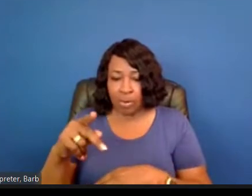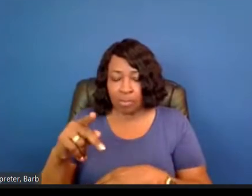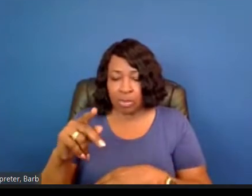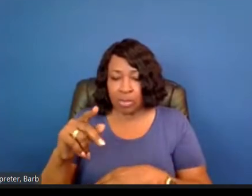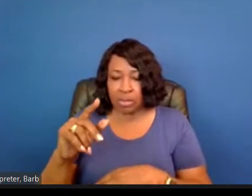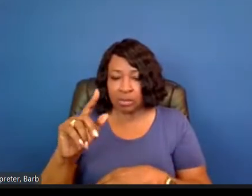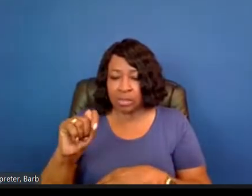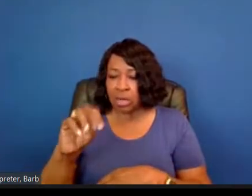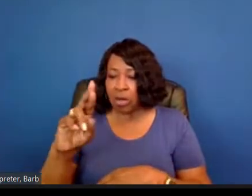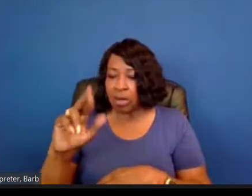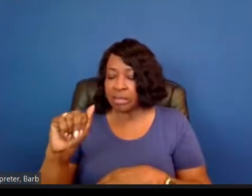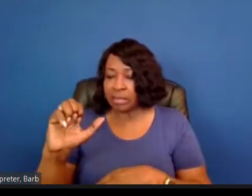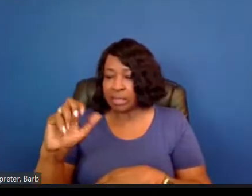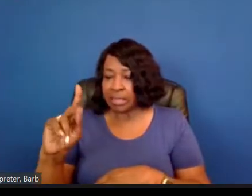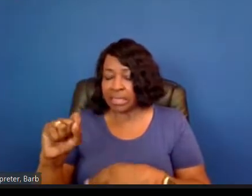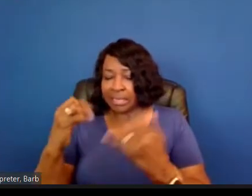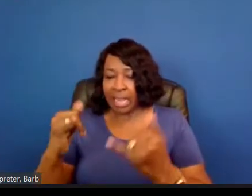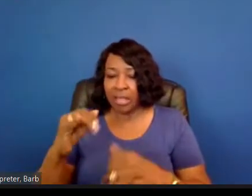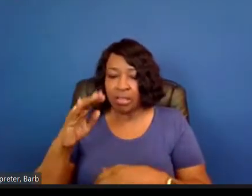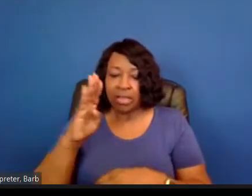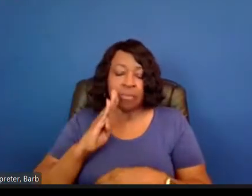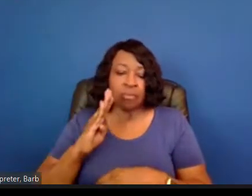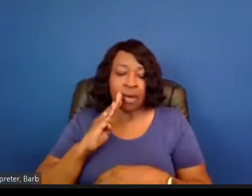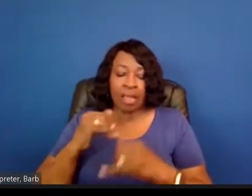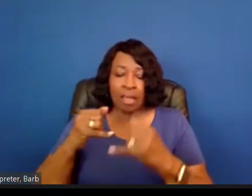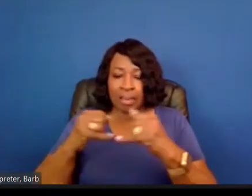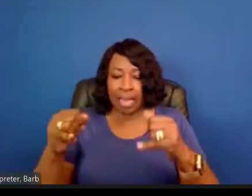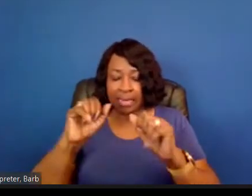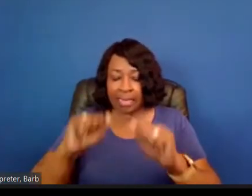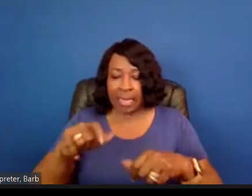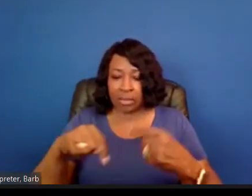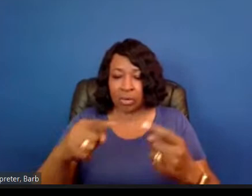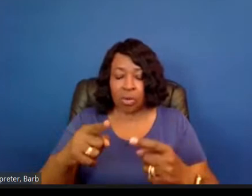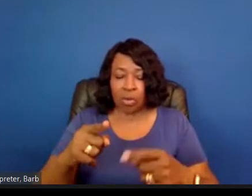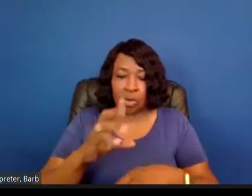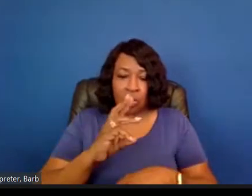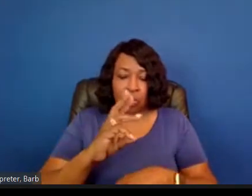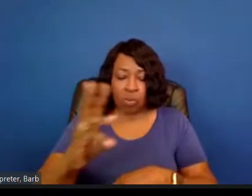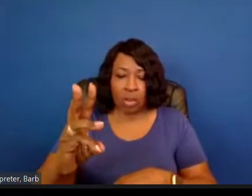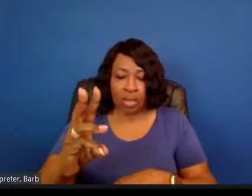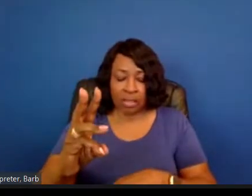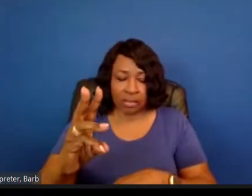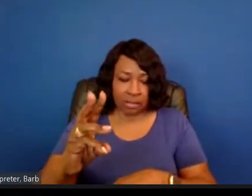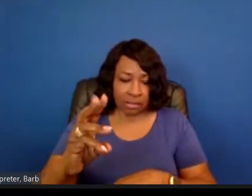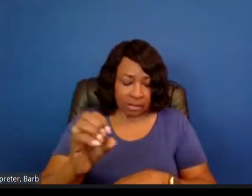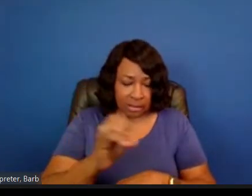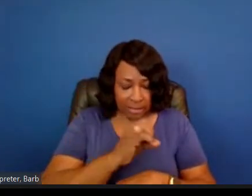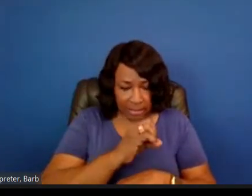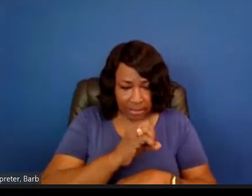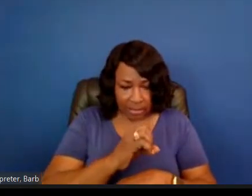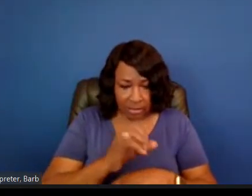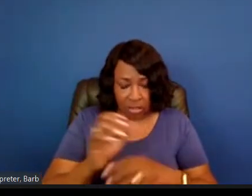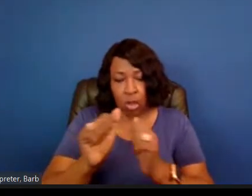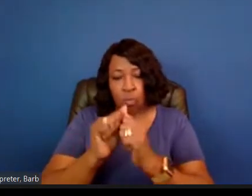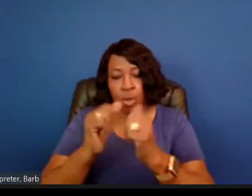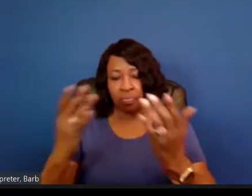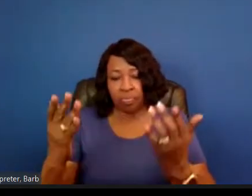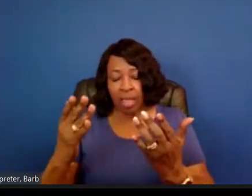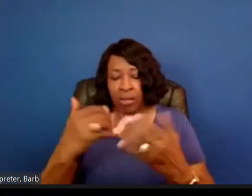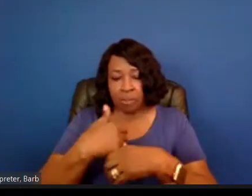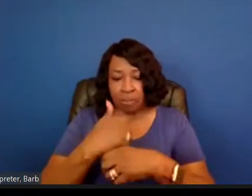so that the Brown Line can now go westbound and eastbound over the red and purple line tracks seamlessly without creating